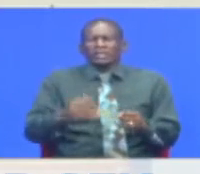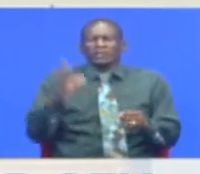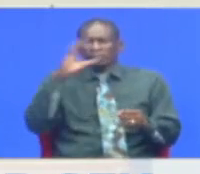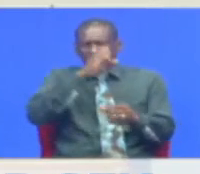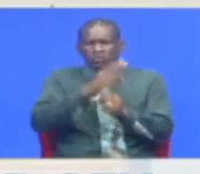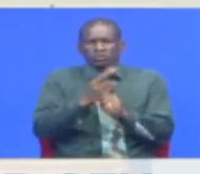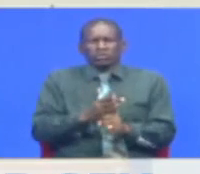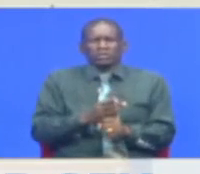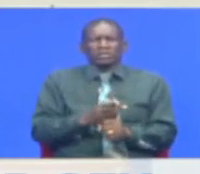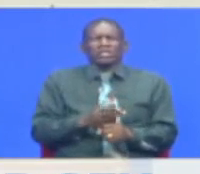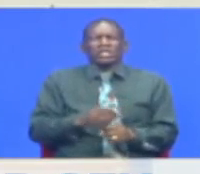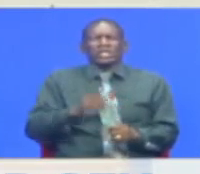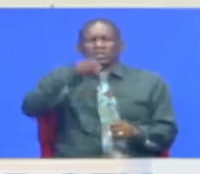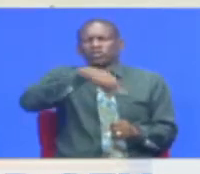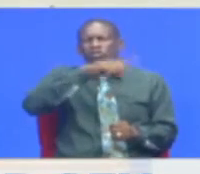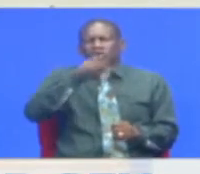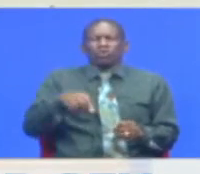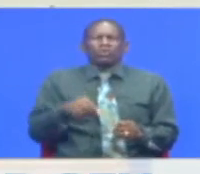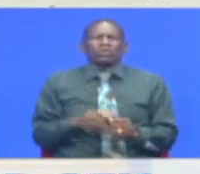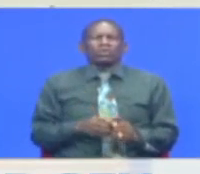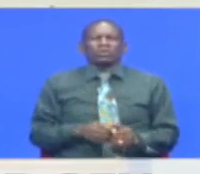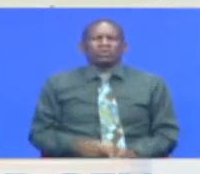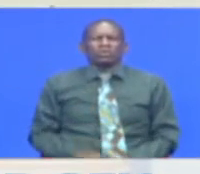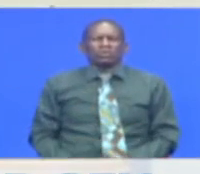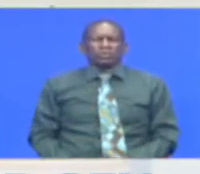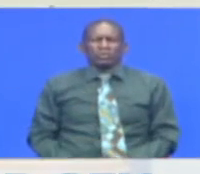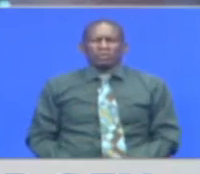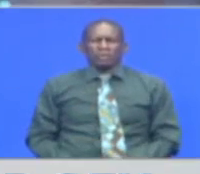hidden and very invisible.